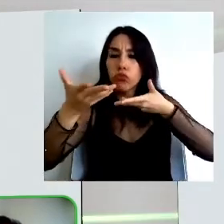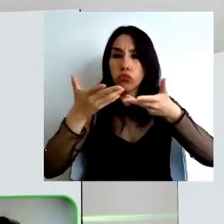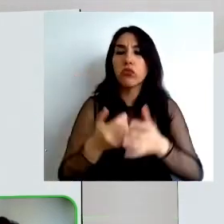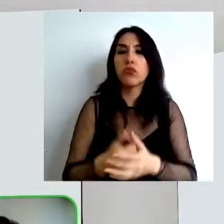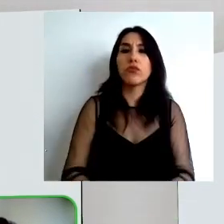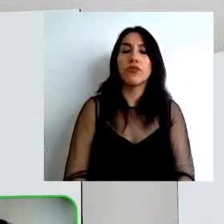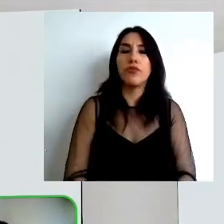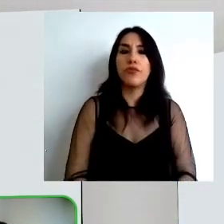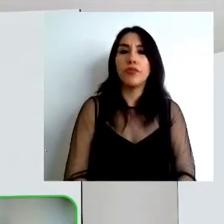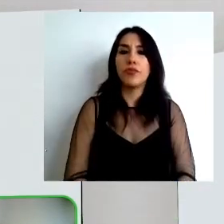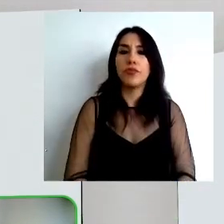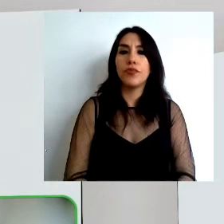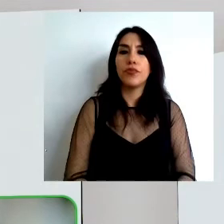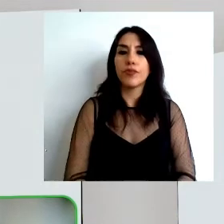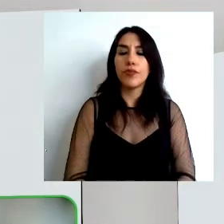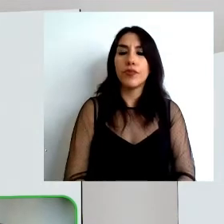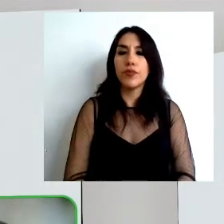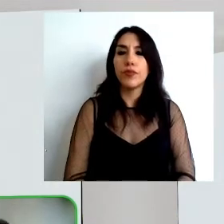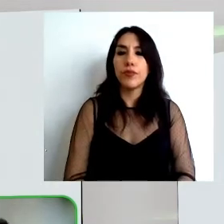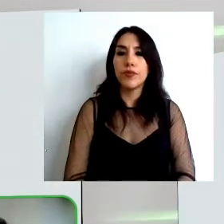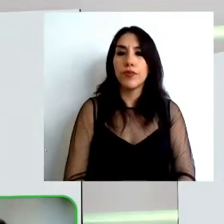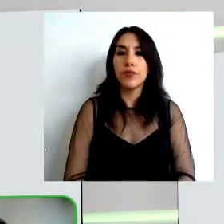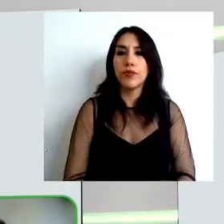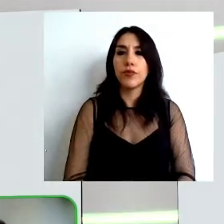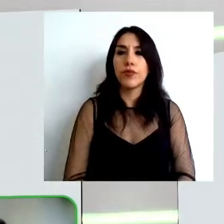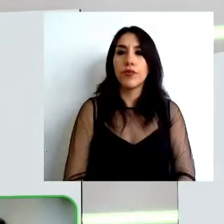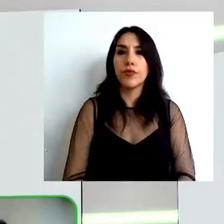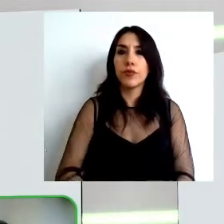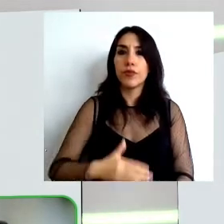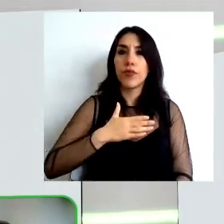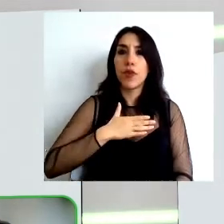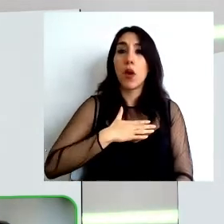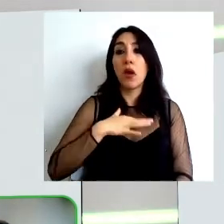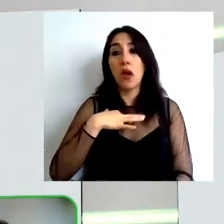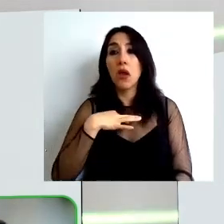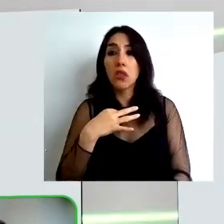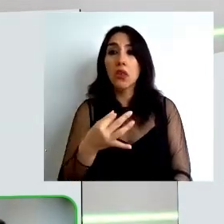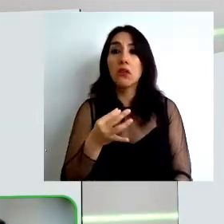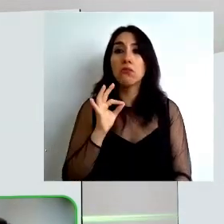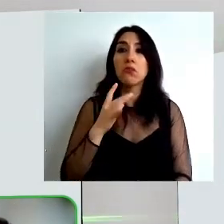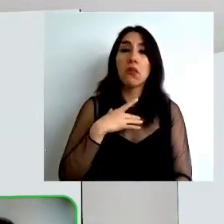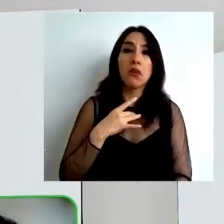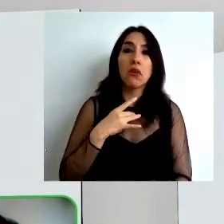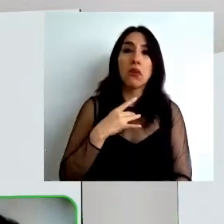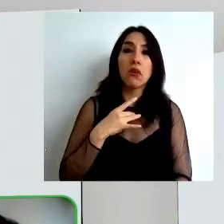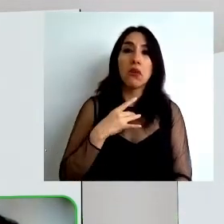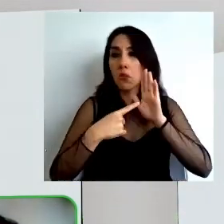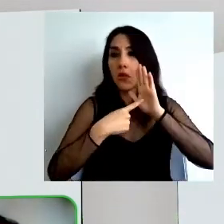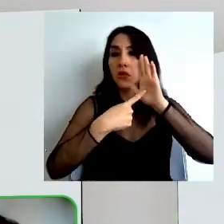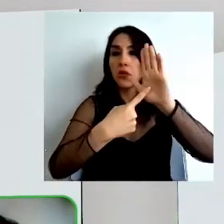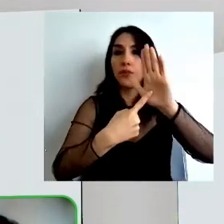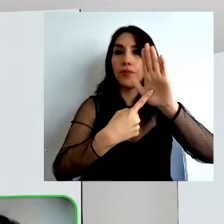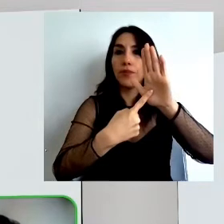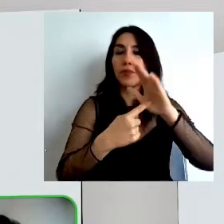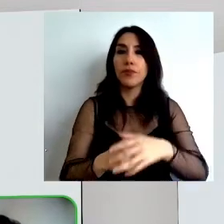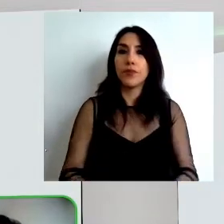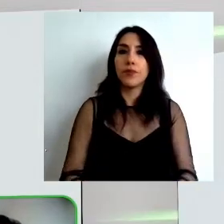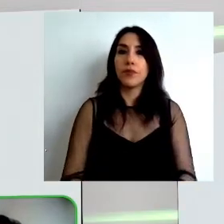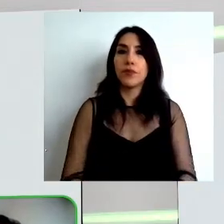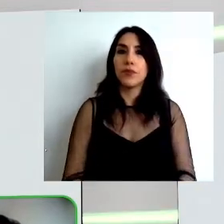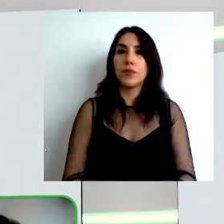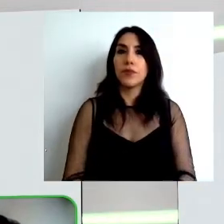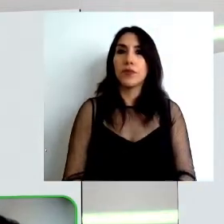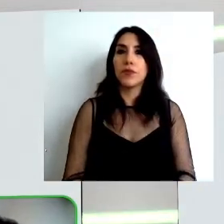I would like to introduce a couple key concepts when it comes to scaling. I will then provide you